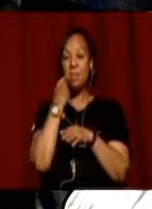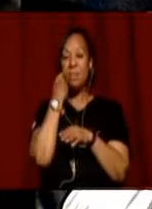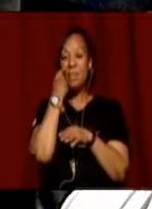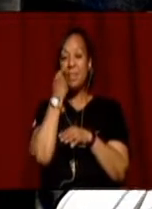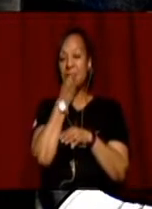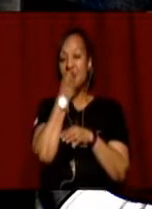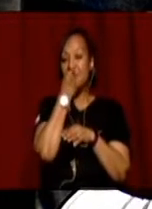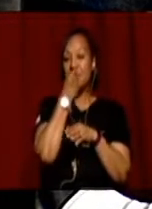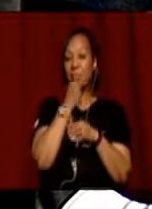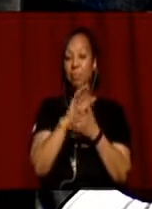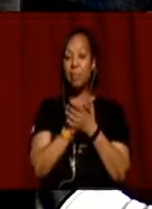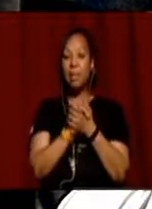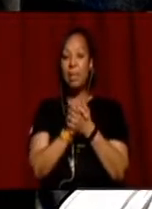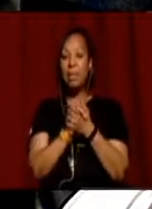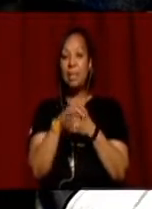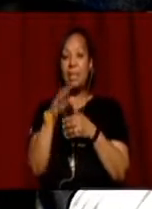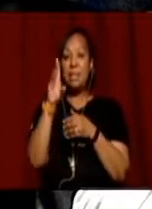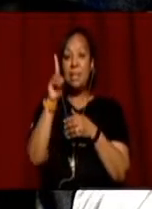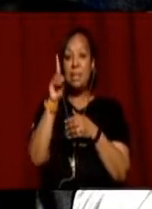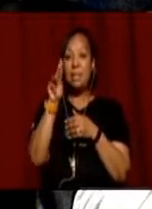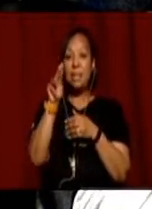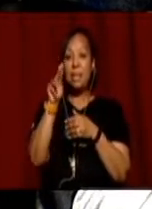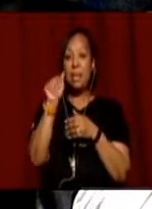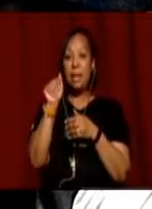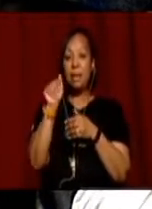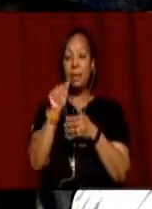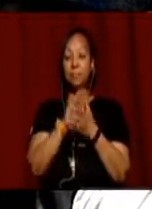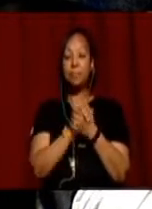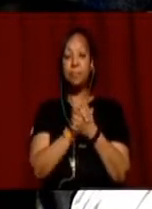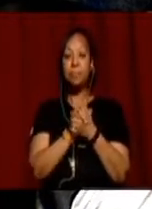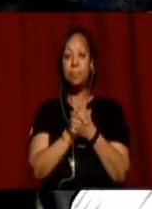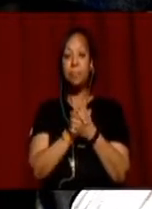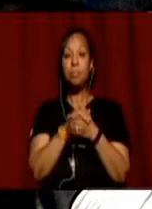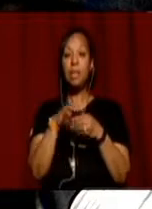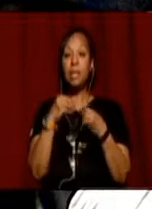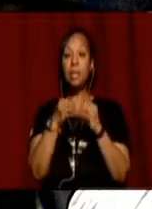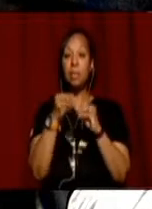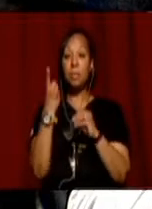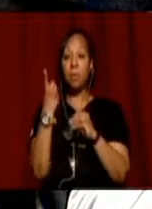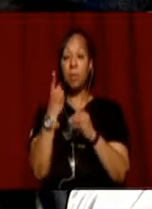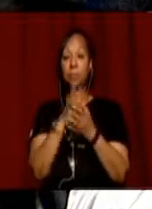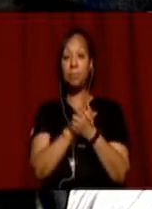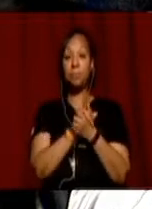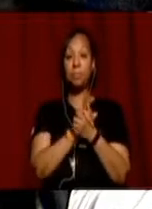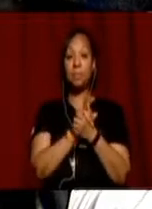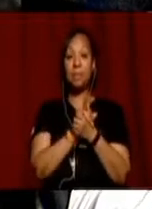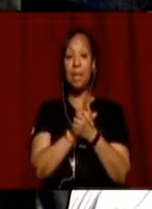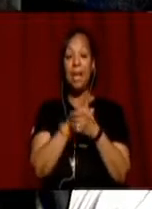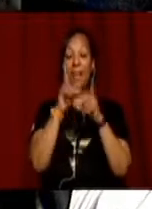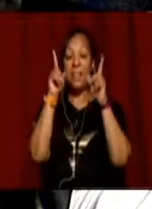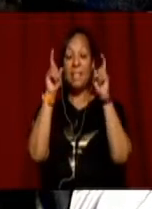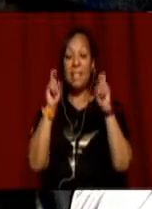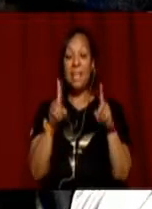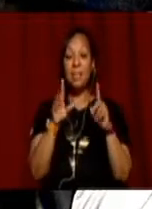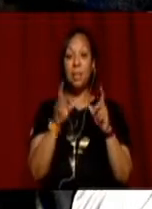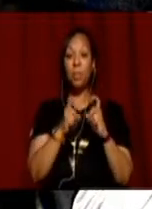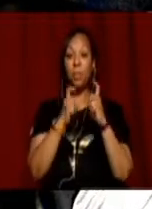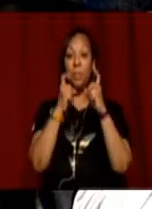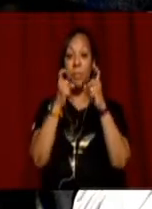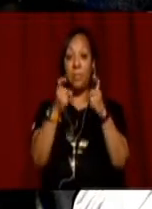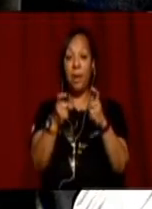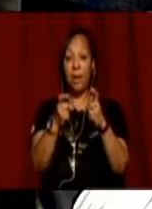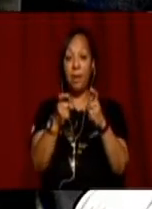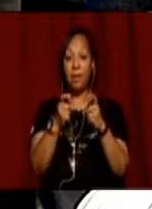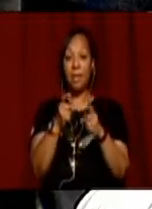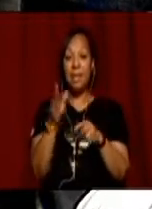cavity to collect DNA, which is what the test measures. That's number one. The test that we provide is